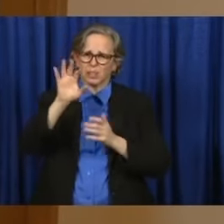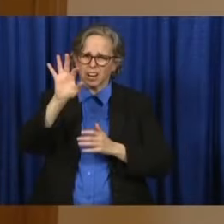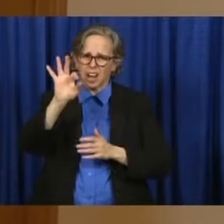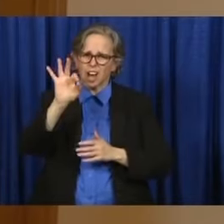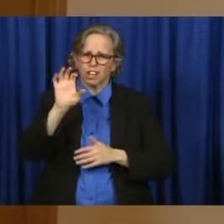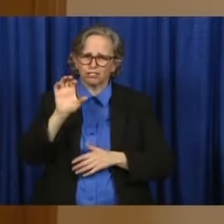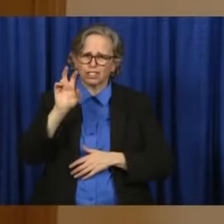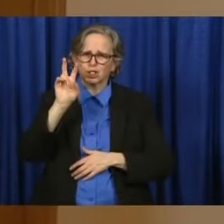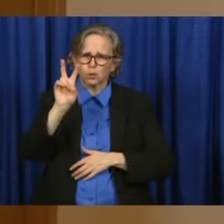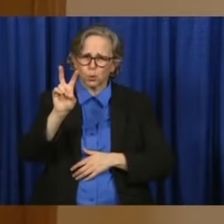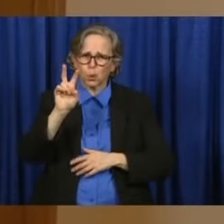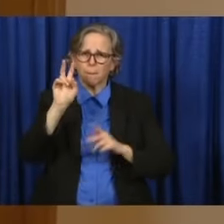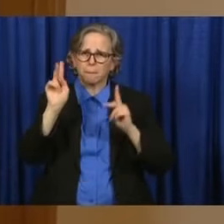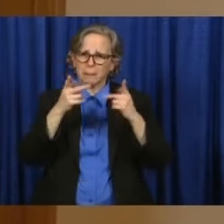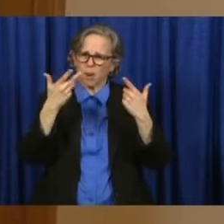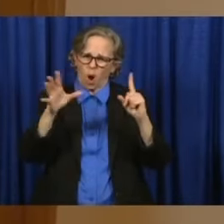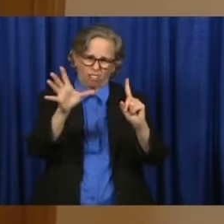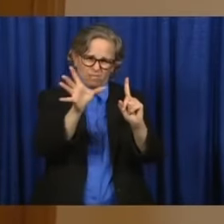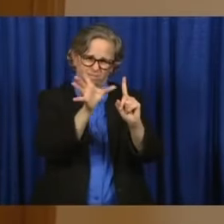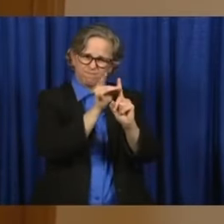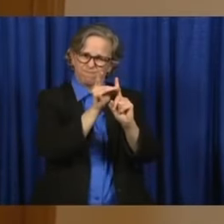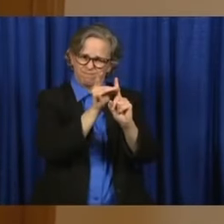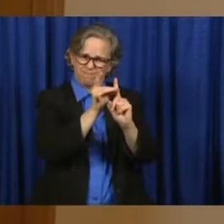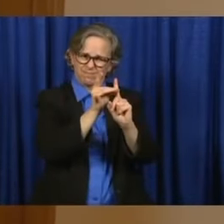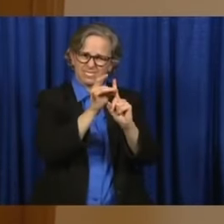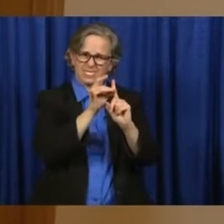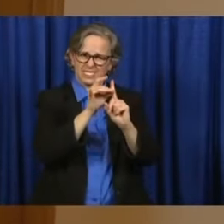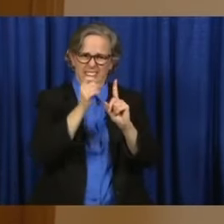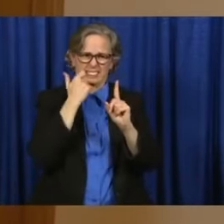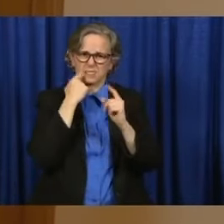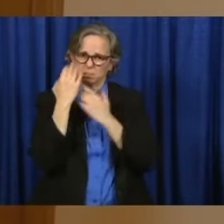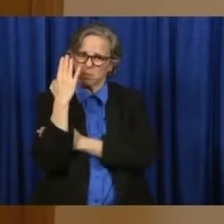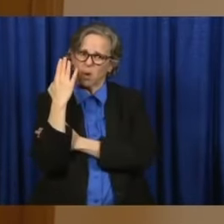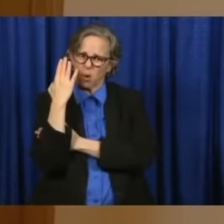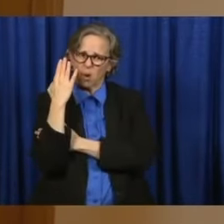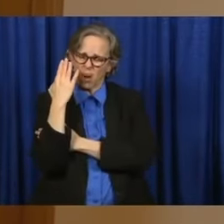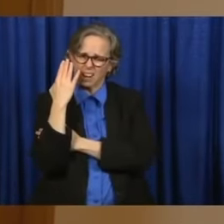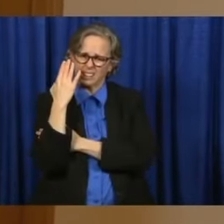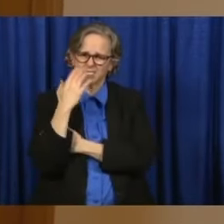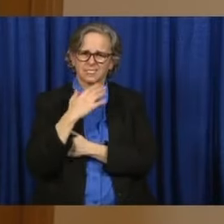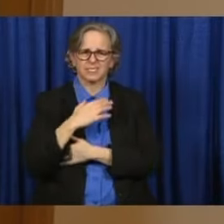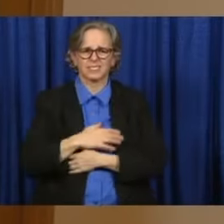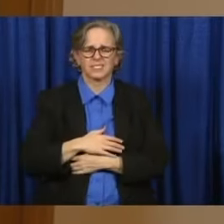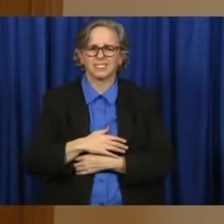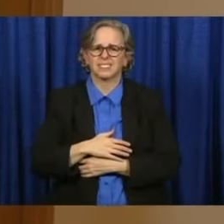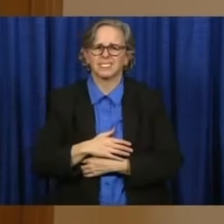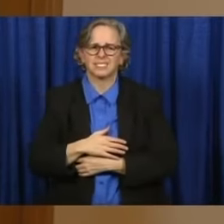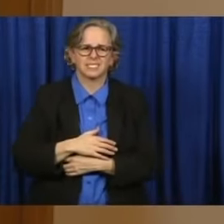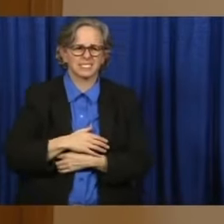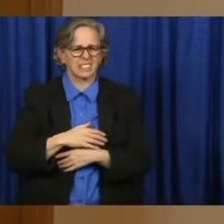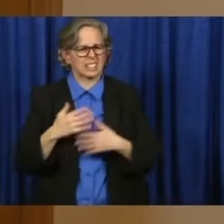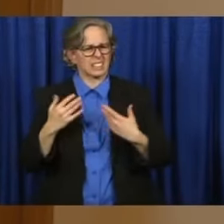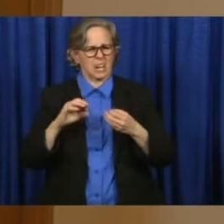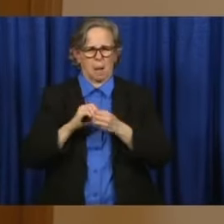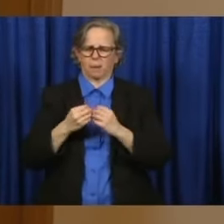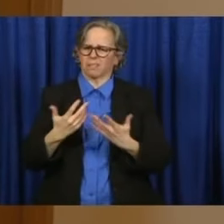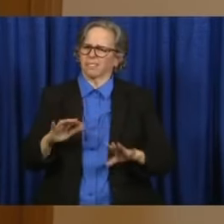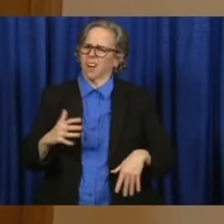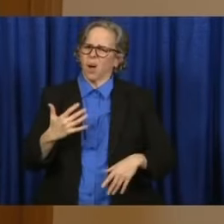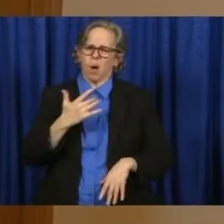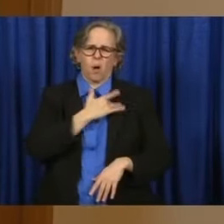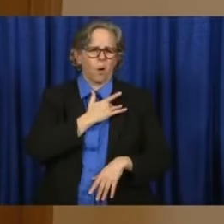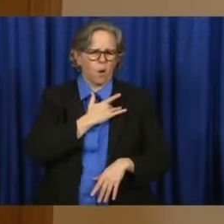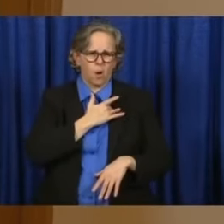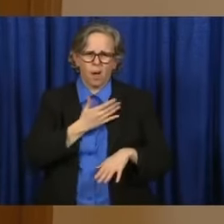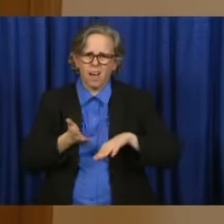2,902 cases as of early this morning. And the number that's still striking me is, of course, we're testing